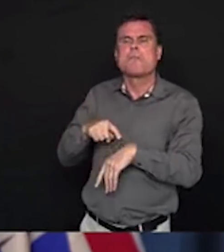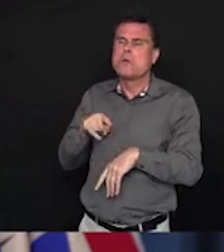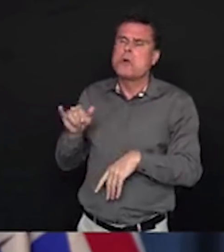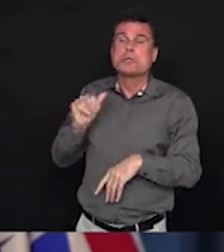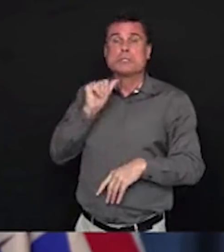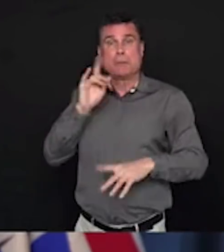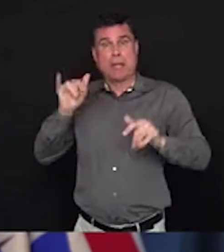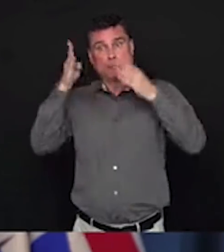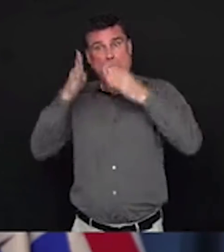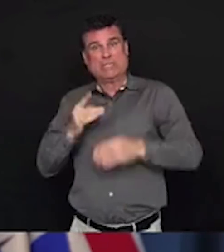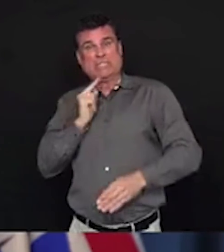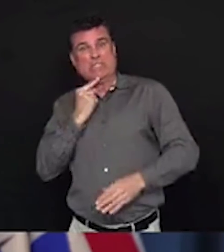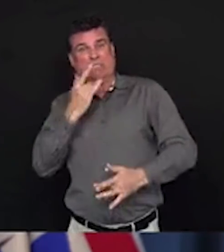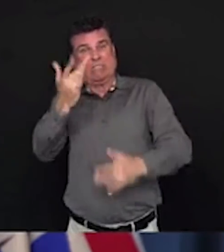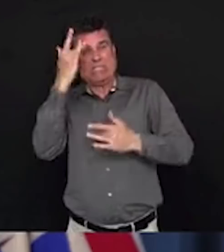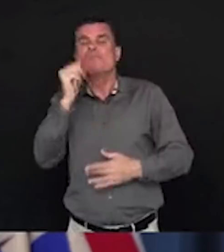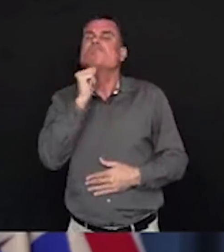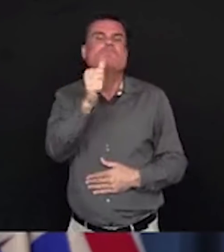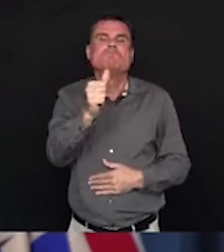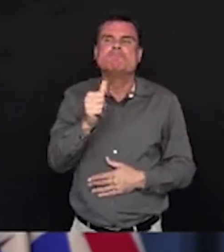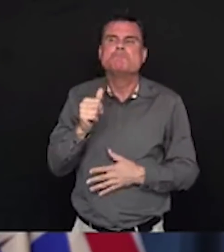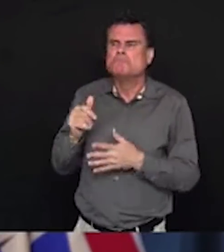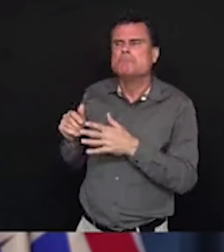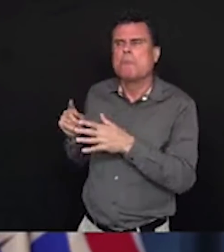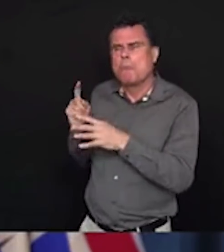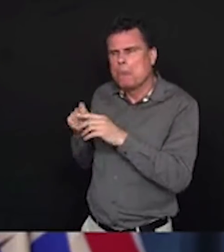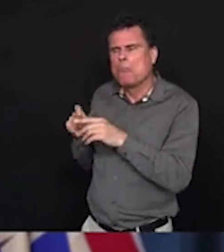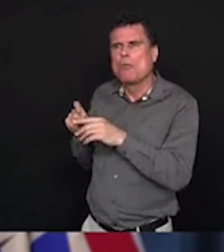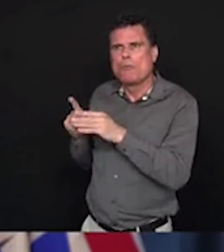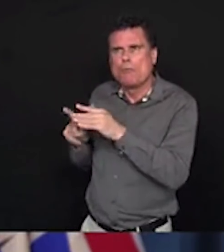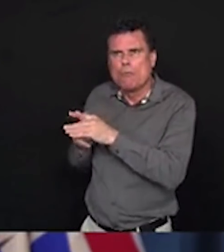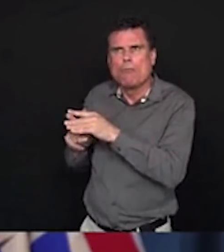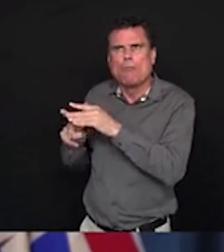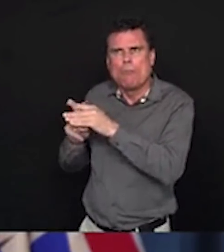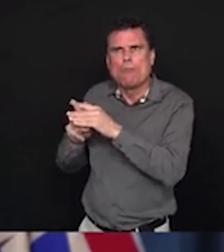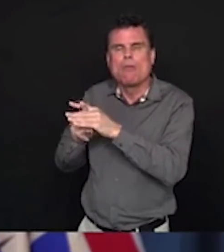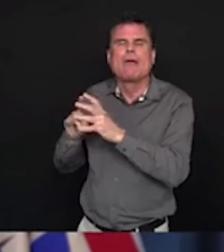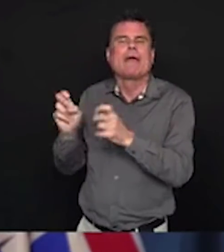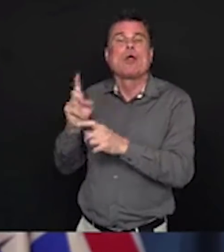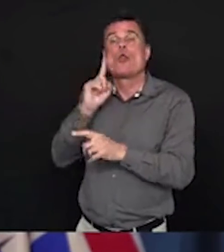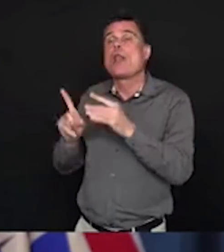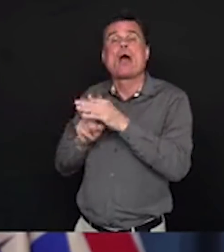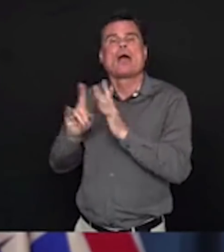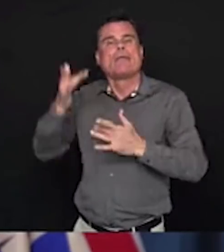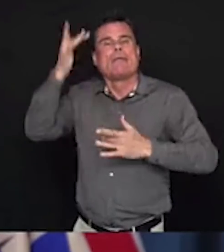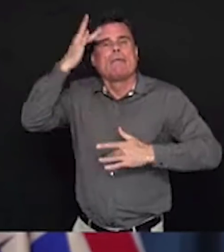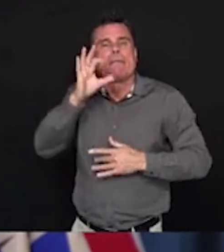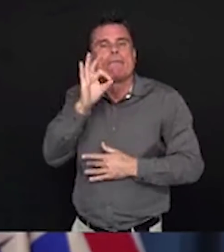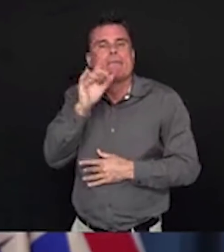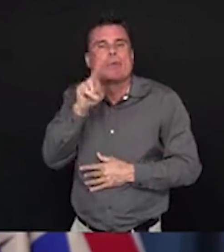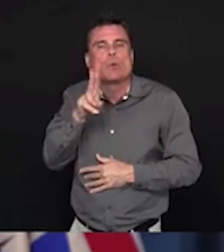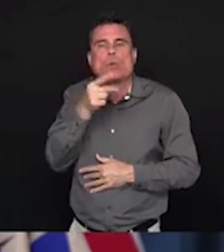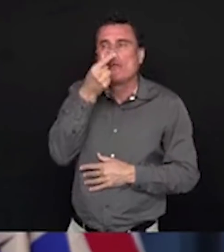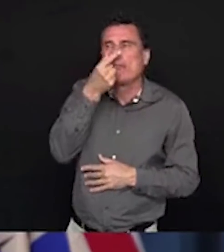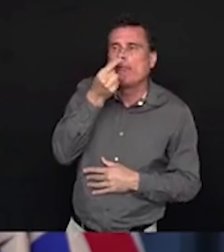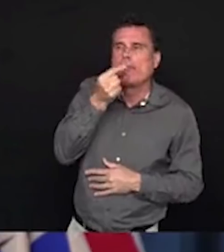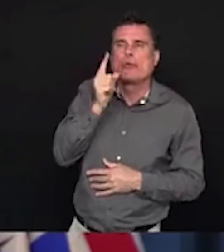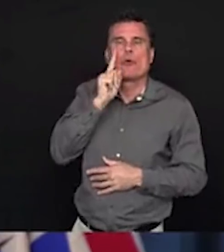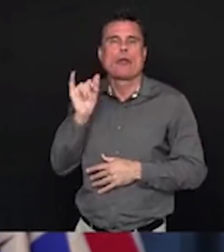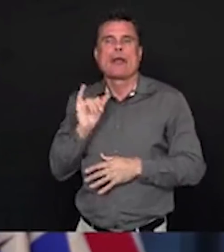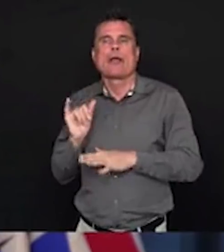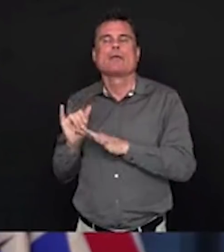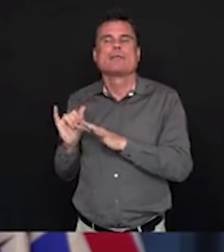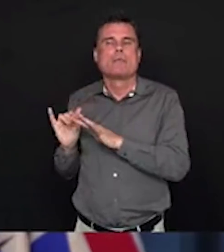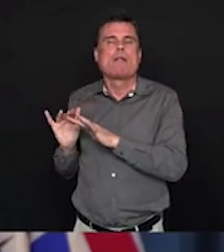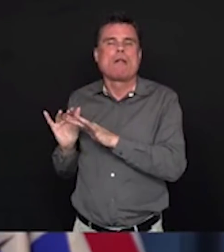outbreaks and influenza-like illness in those communities. But there were, in retrospect, quite a few people, both residents